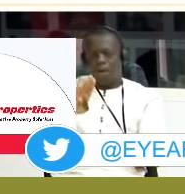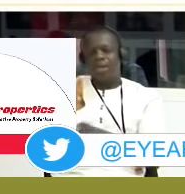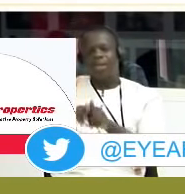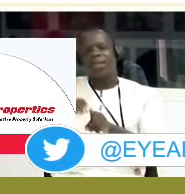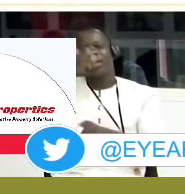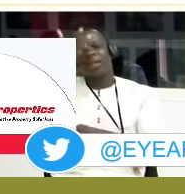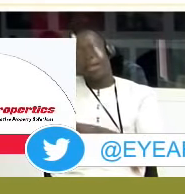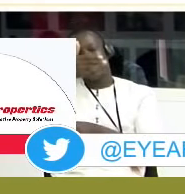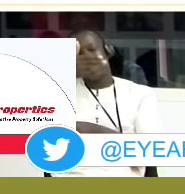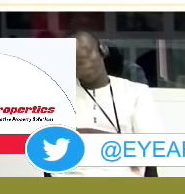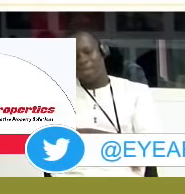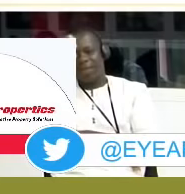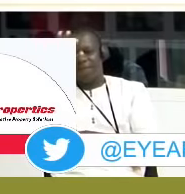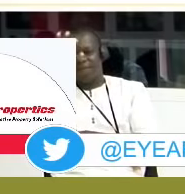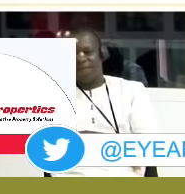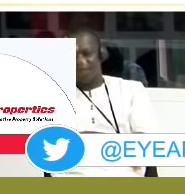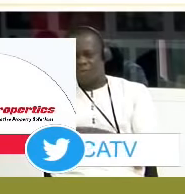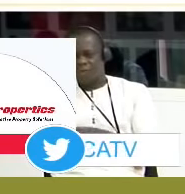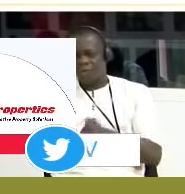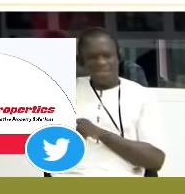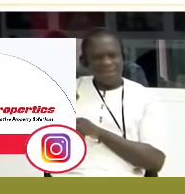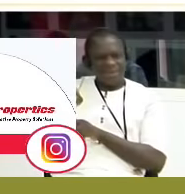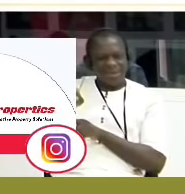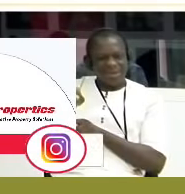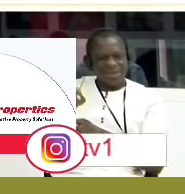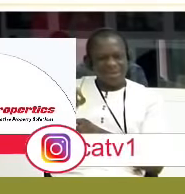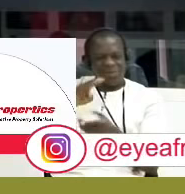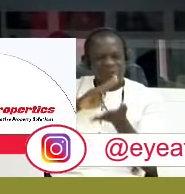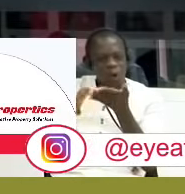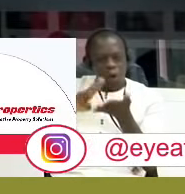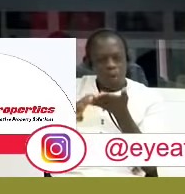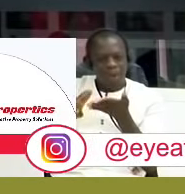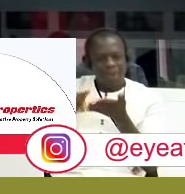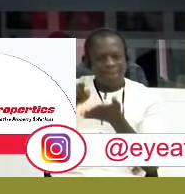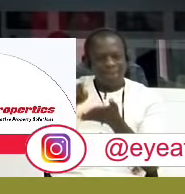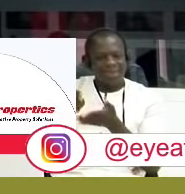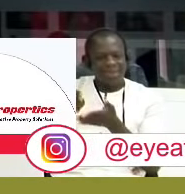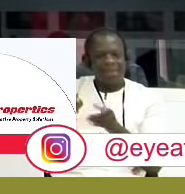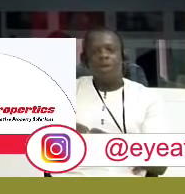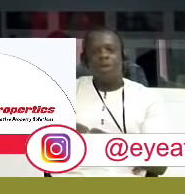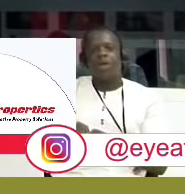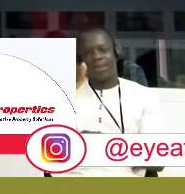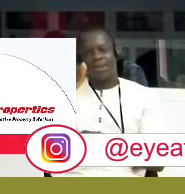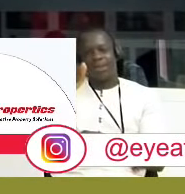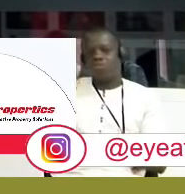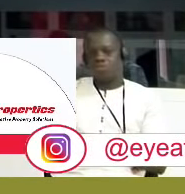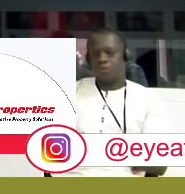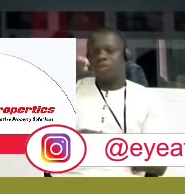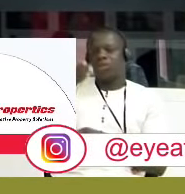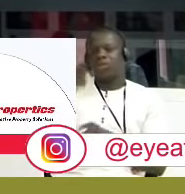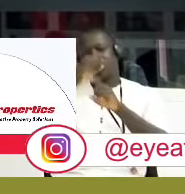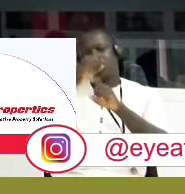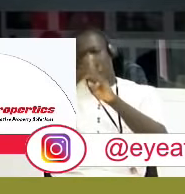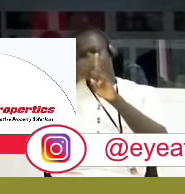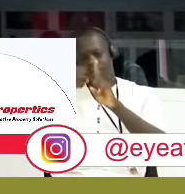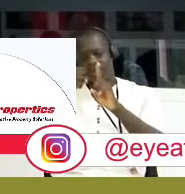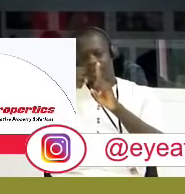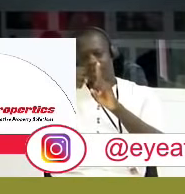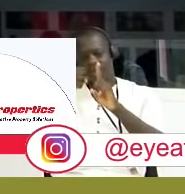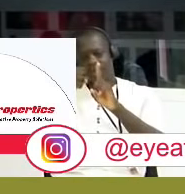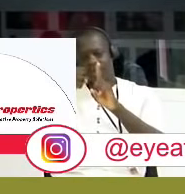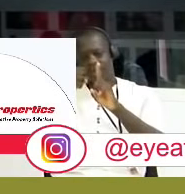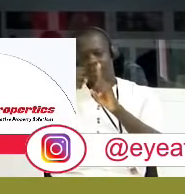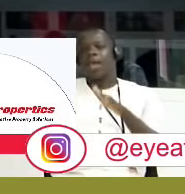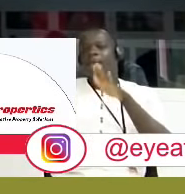1995. That sounds very unusual. And that was the situation. So essentially the dismissal